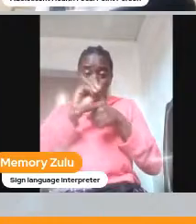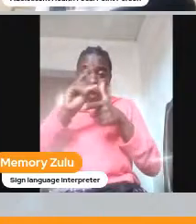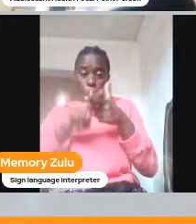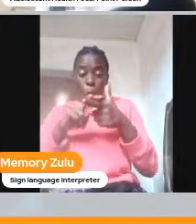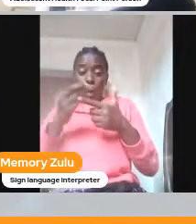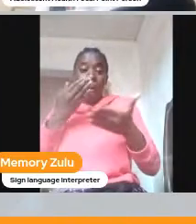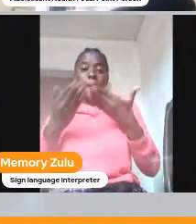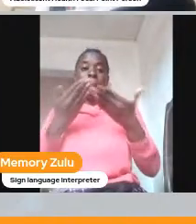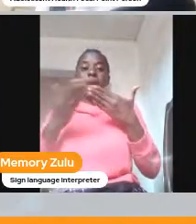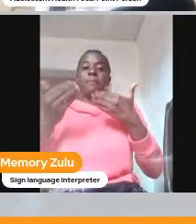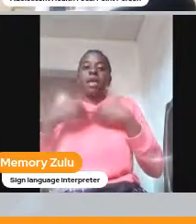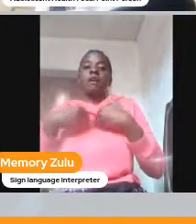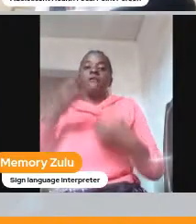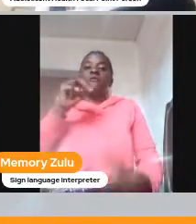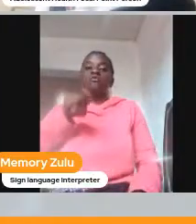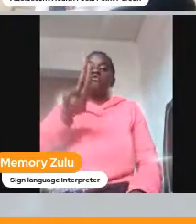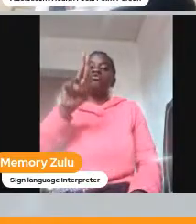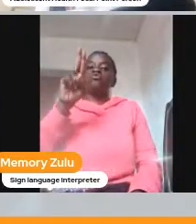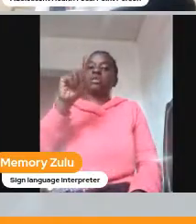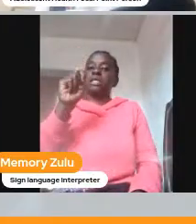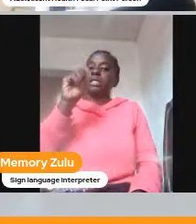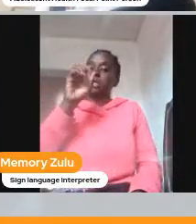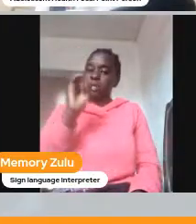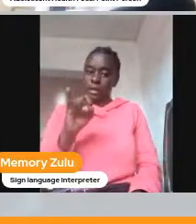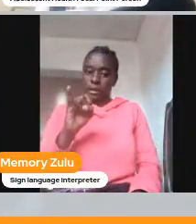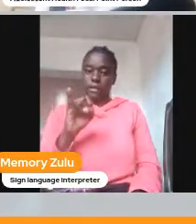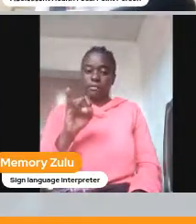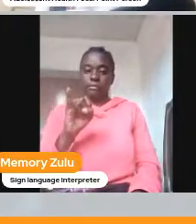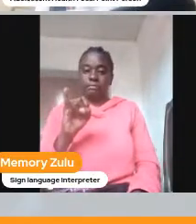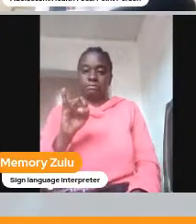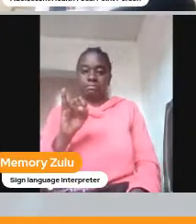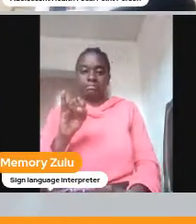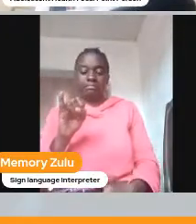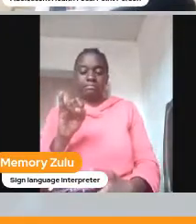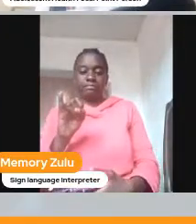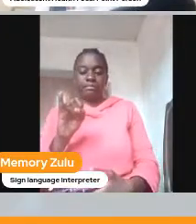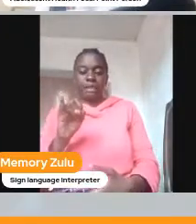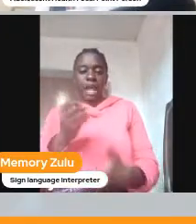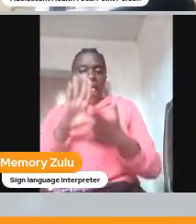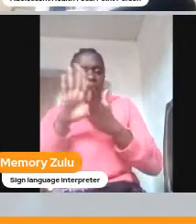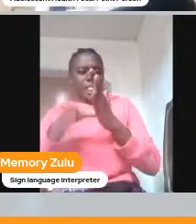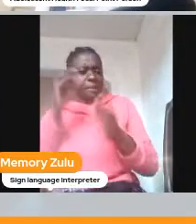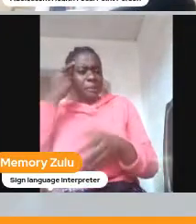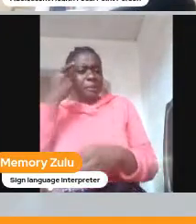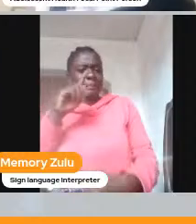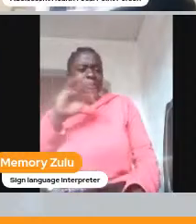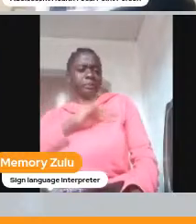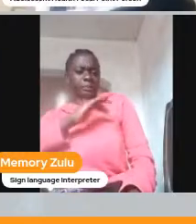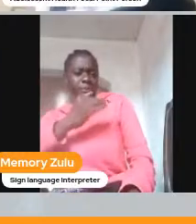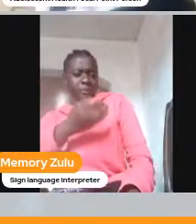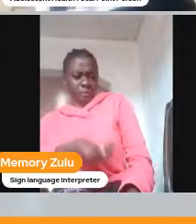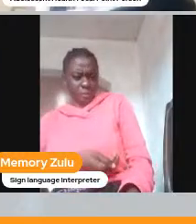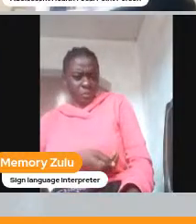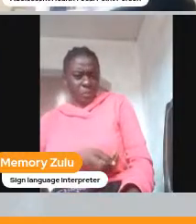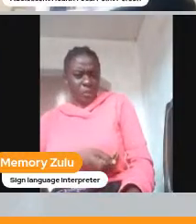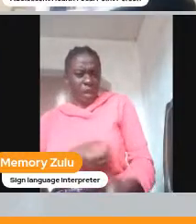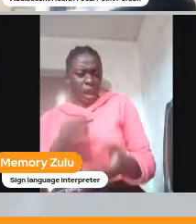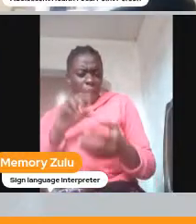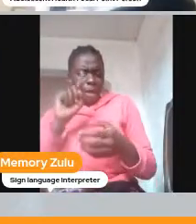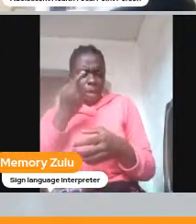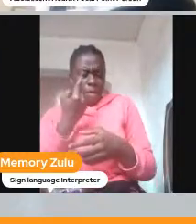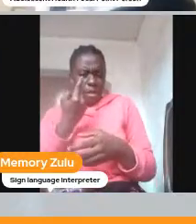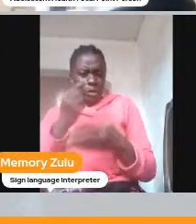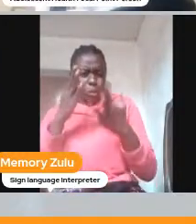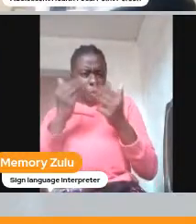of entry. So there are some vaginal examination or maybe penile examination whereby we'll be able to know the type of, because